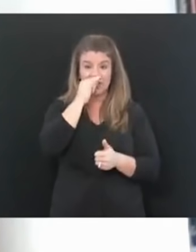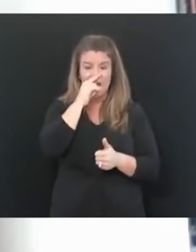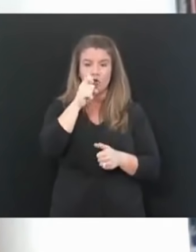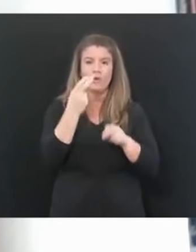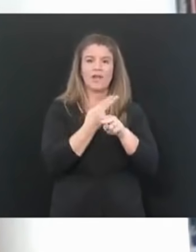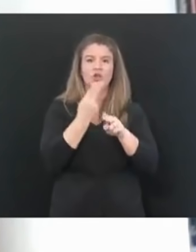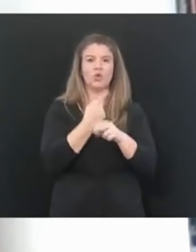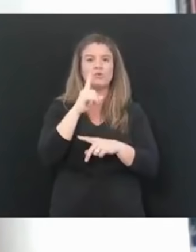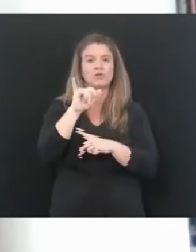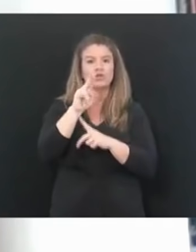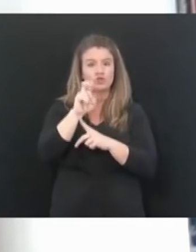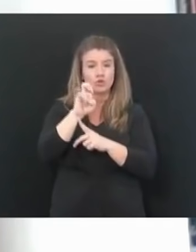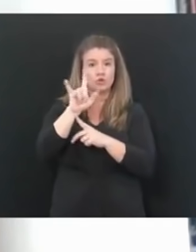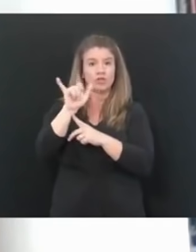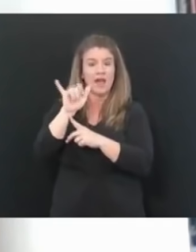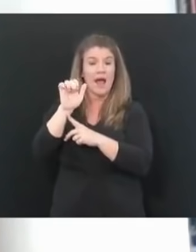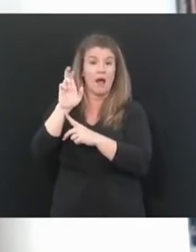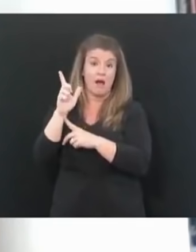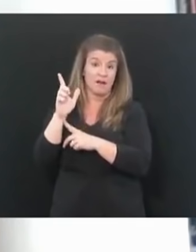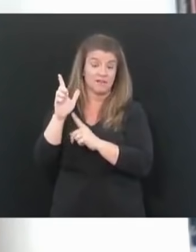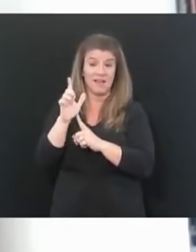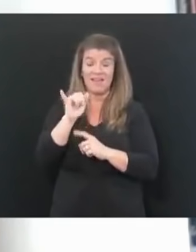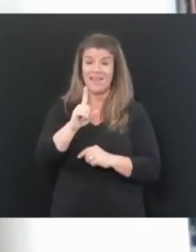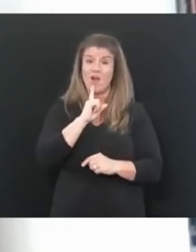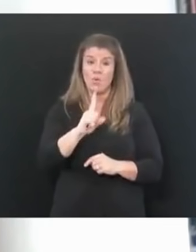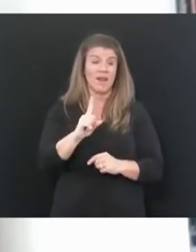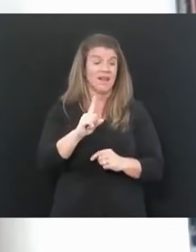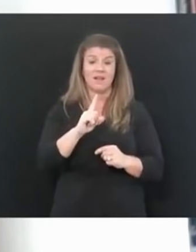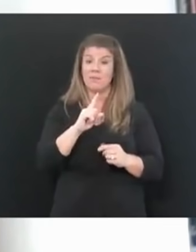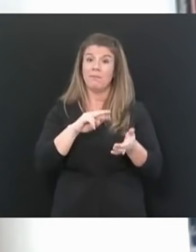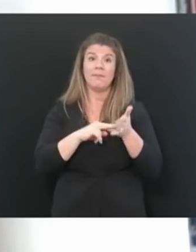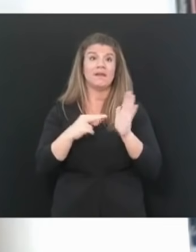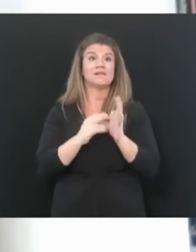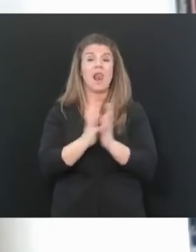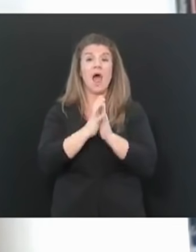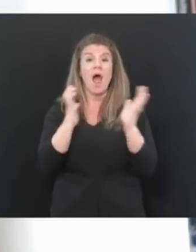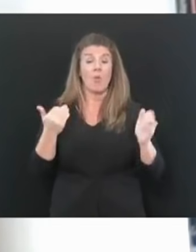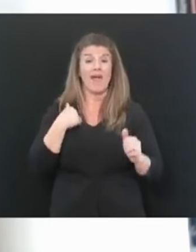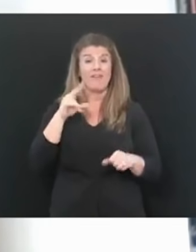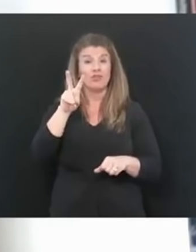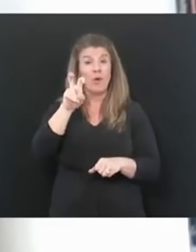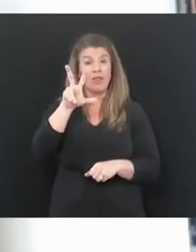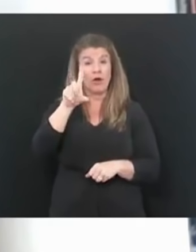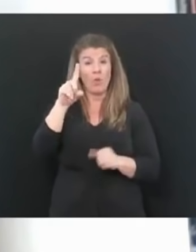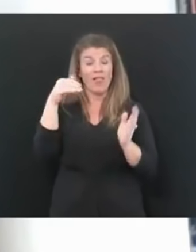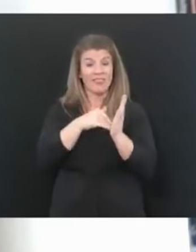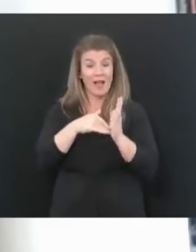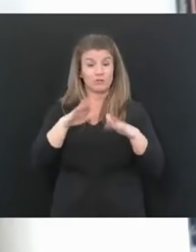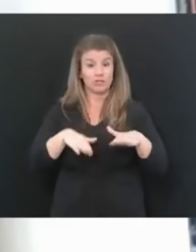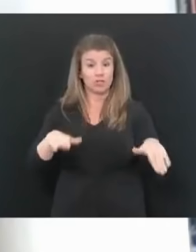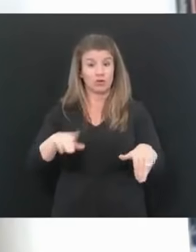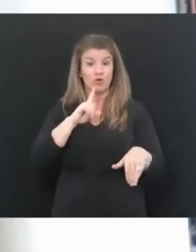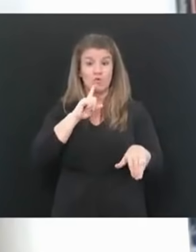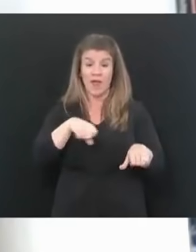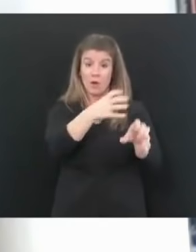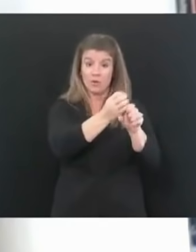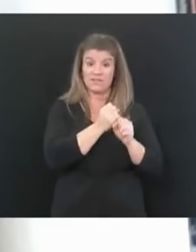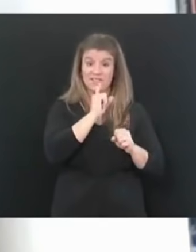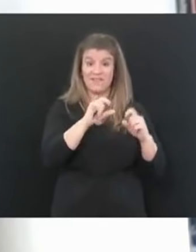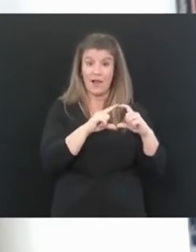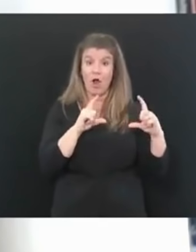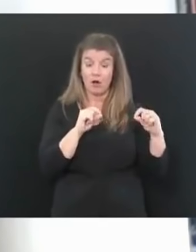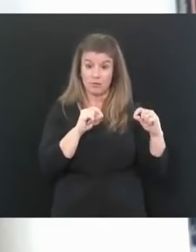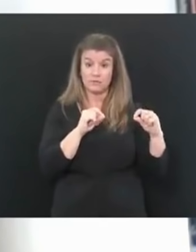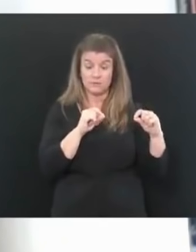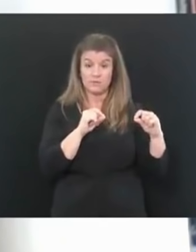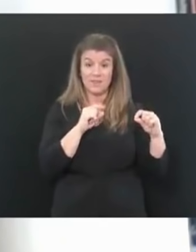July, and August. And that just means so much to the over 231,000 children that are eligible for this. Even though